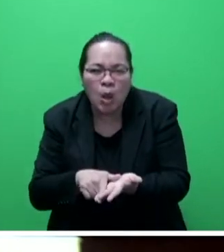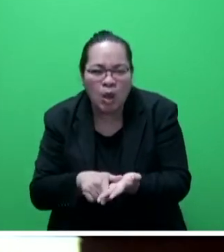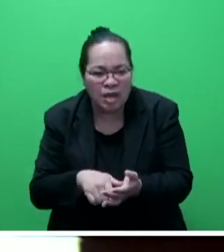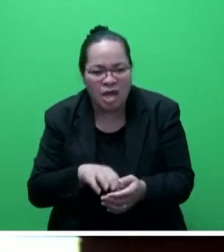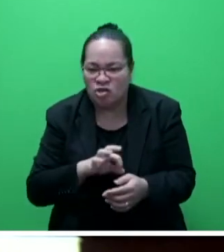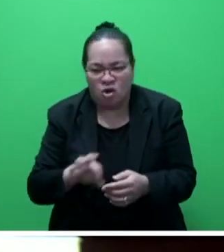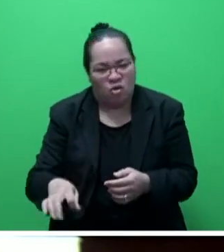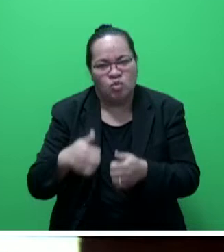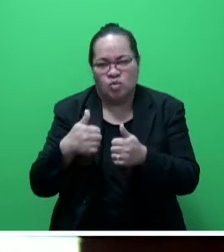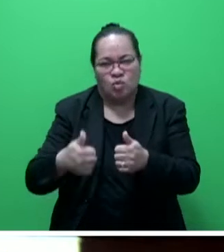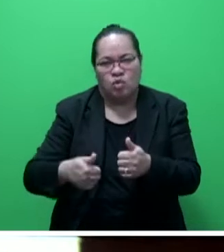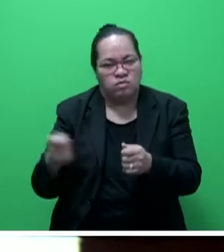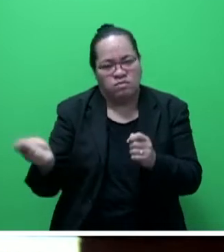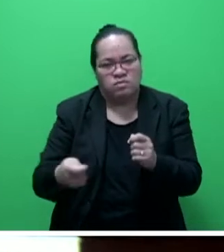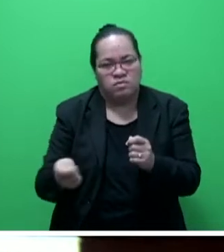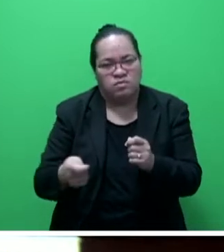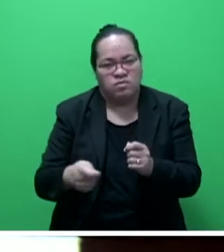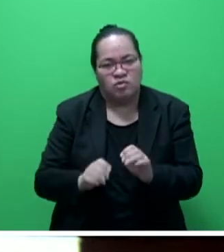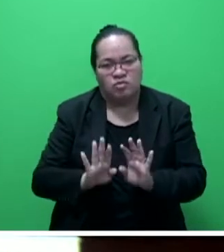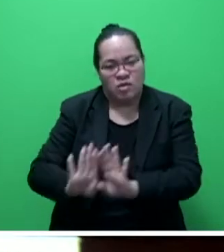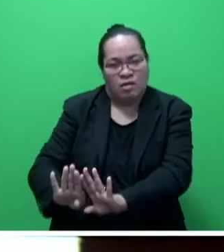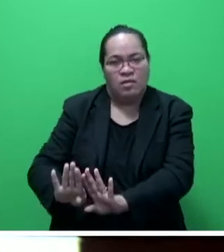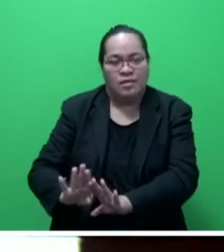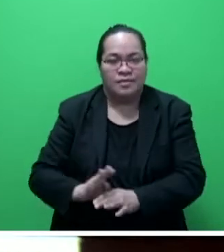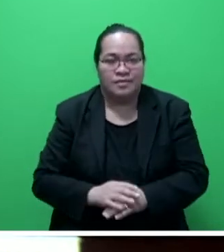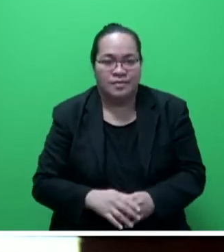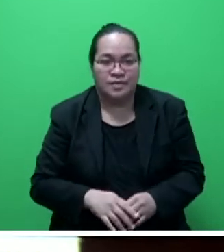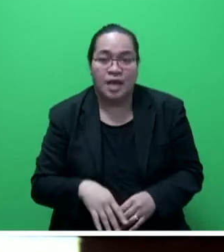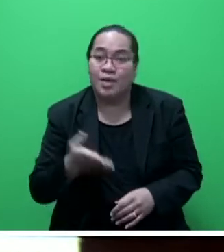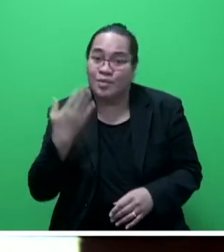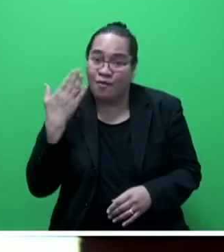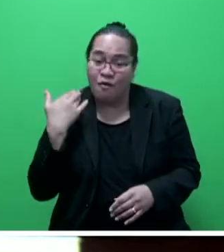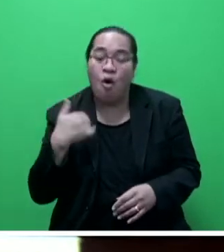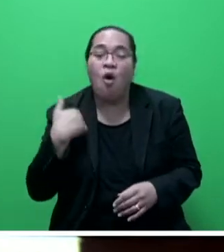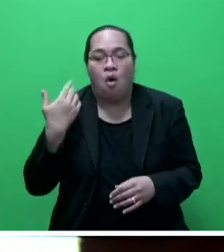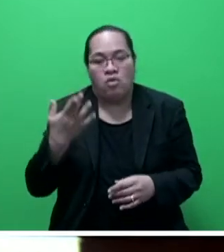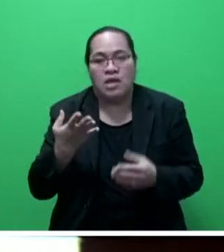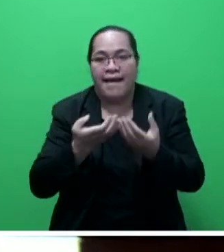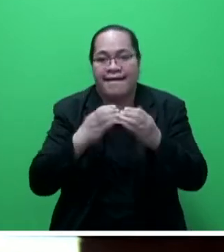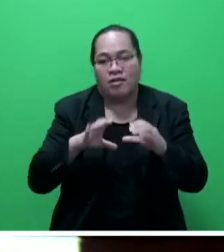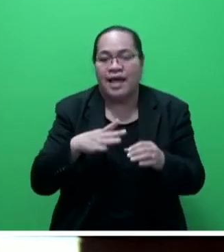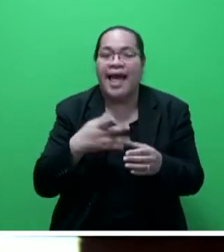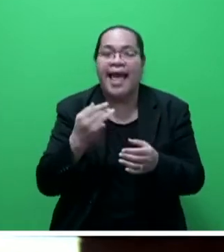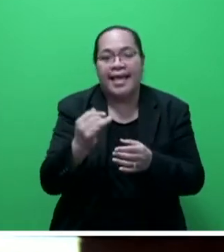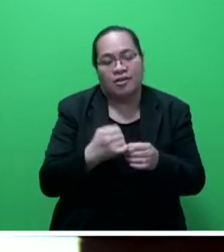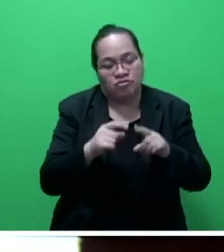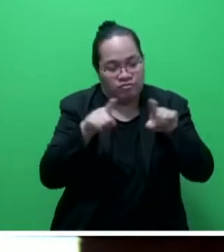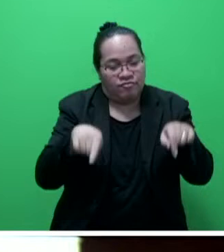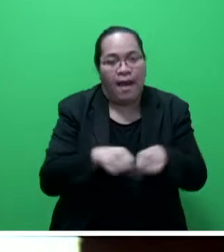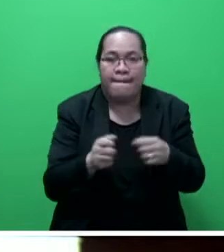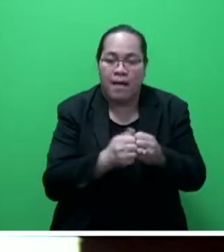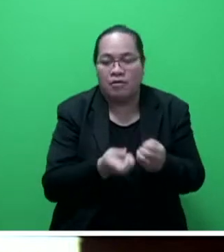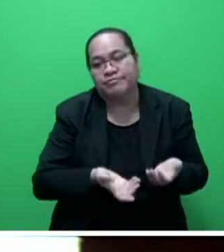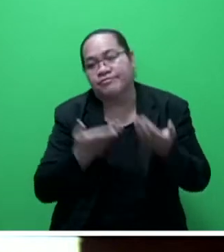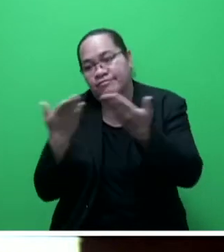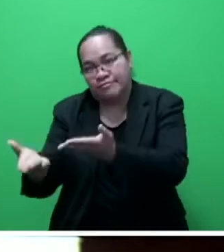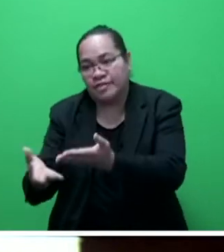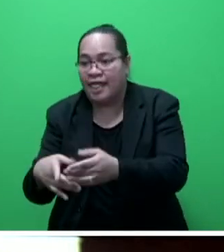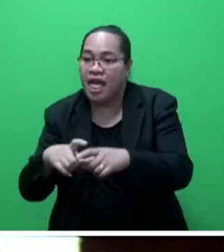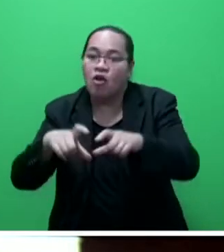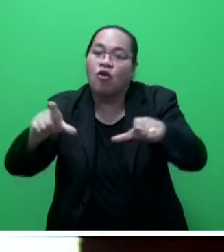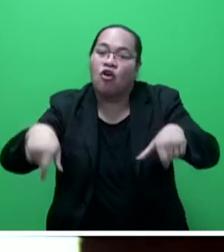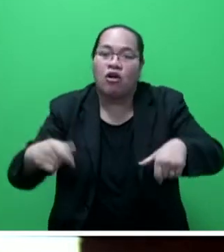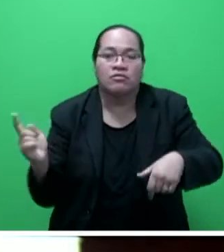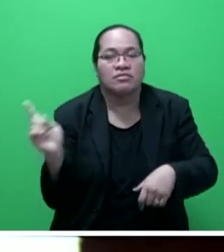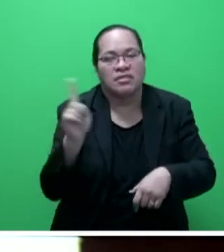effective deterrent. The usual practice for the Council is to issue stop work notices, followed by proceedings in the court, which